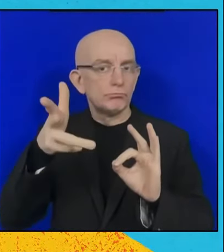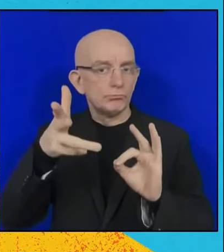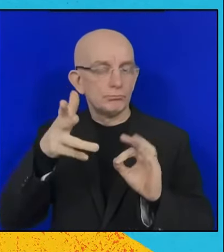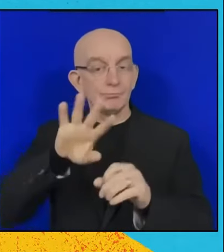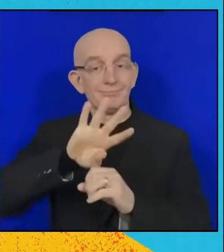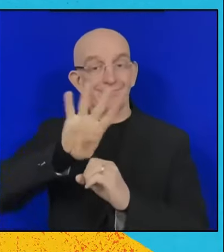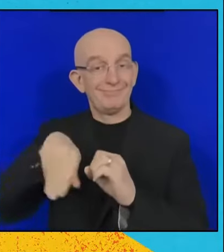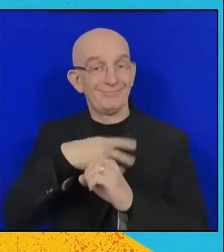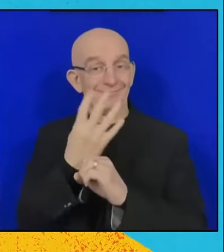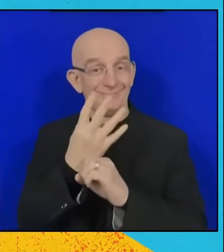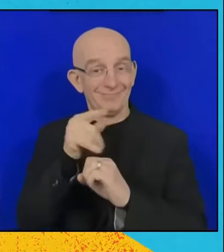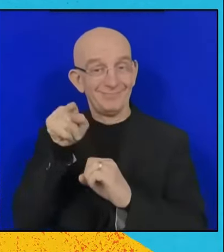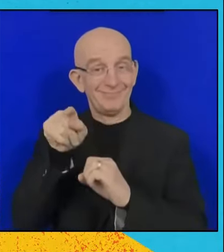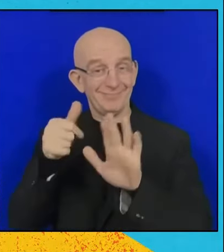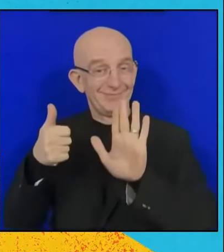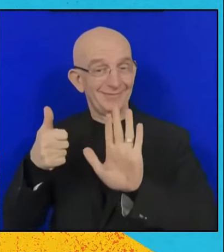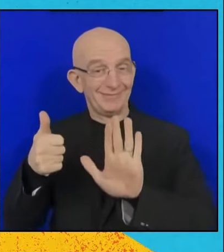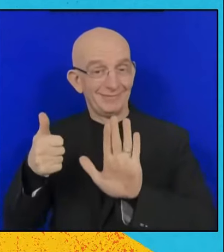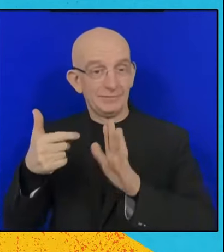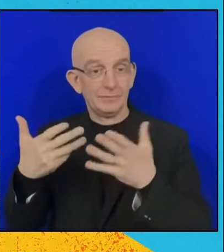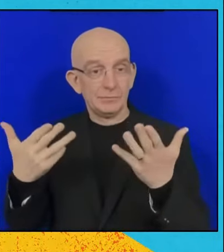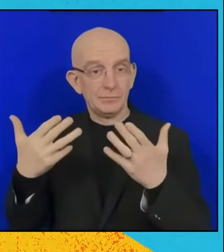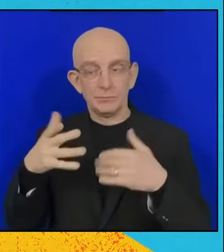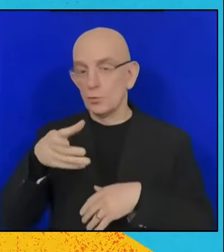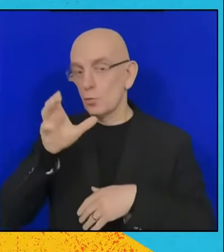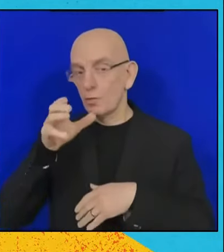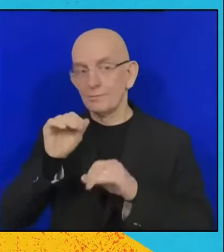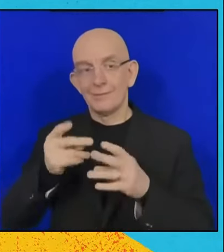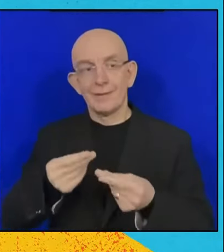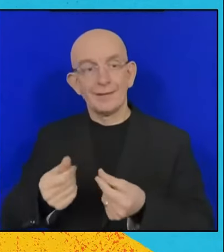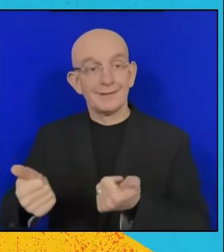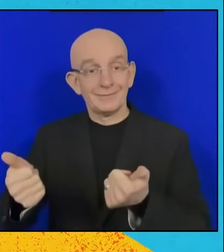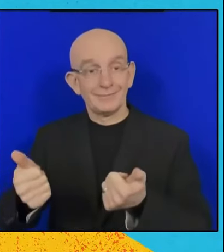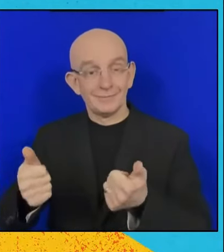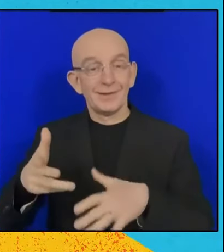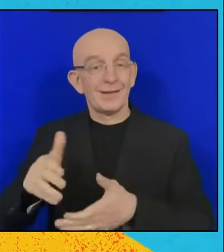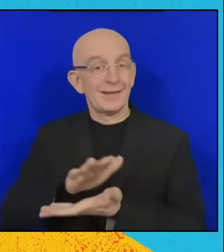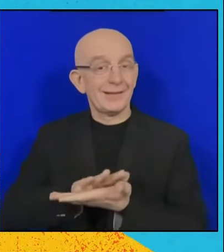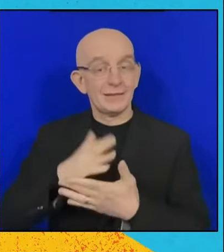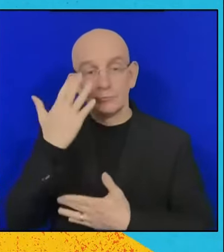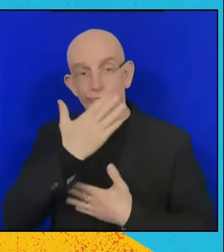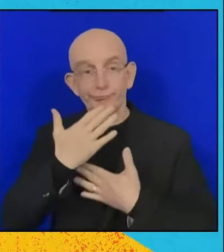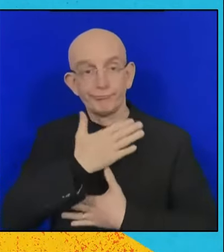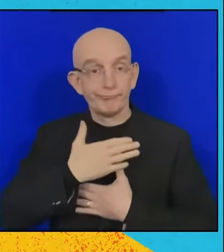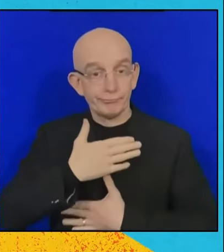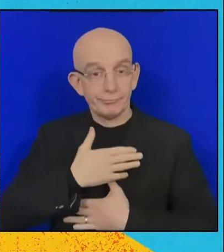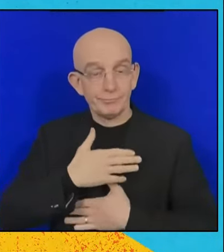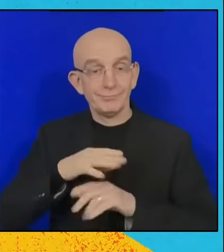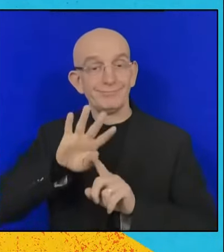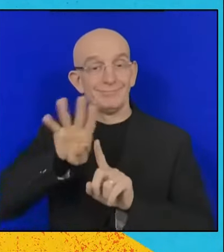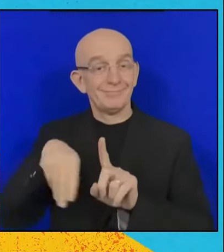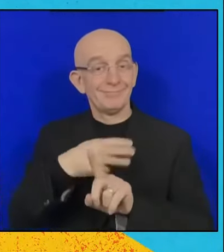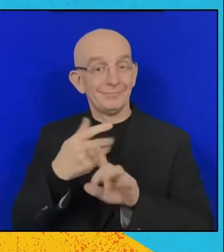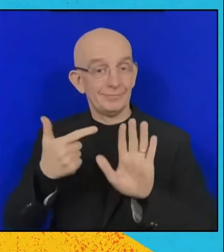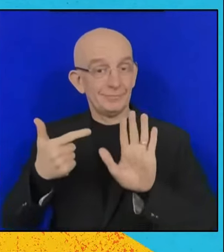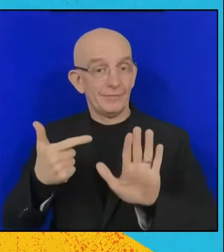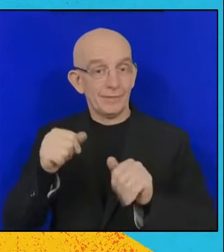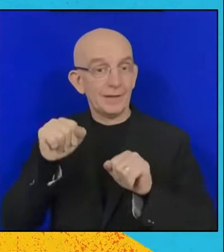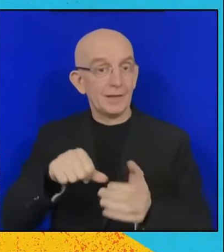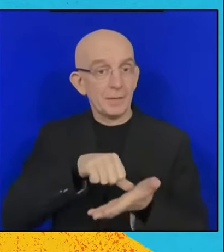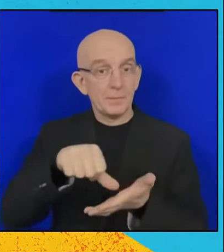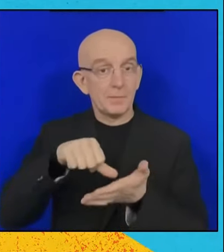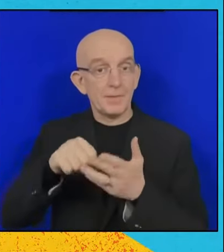and clean energy, SDG 9, industry, innovation, and infrastructure, SDG 11, sustainable cities and communities,